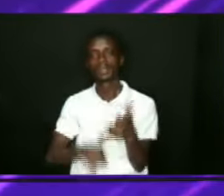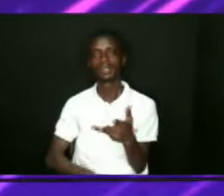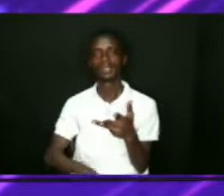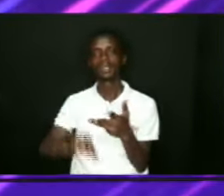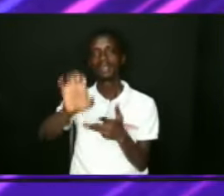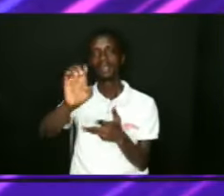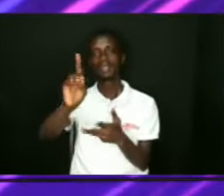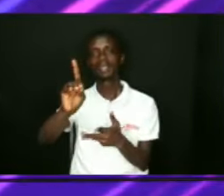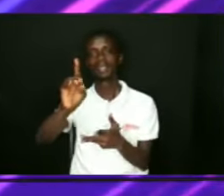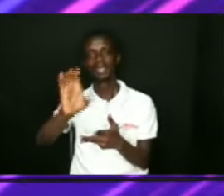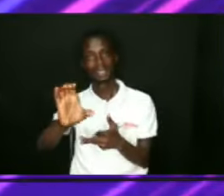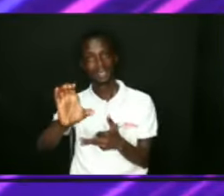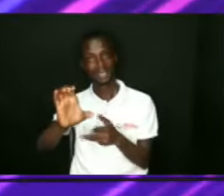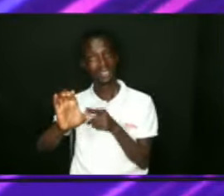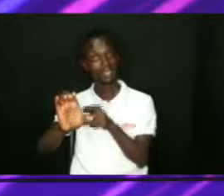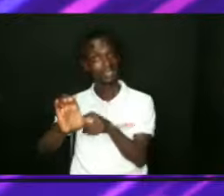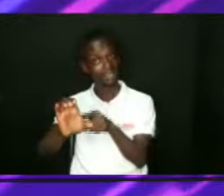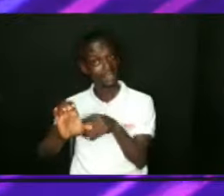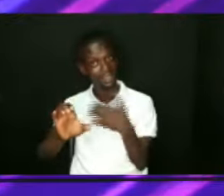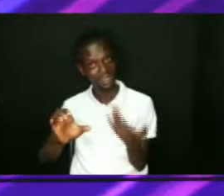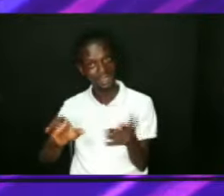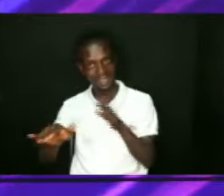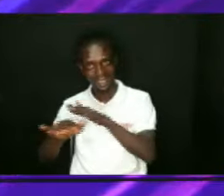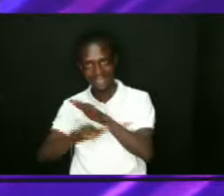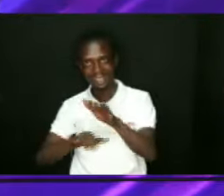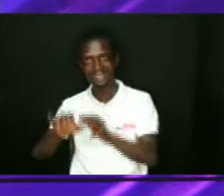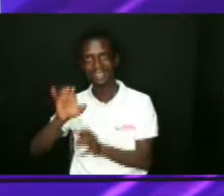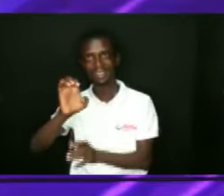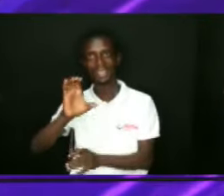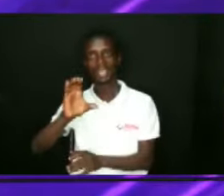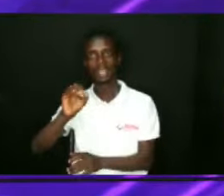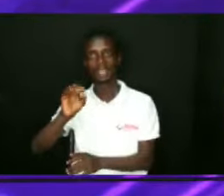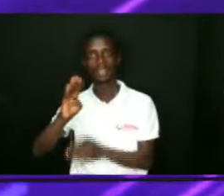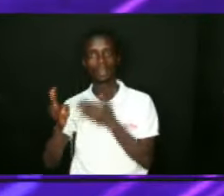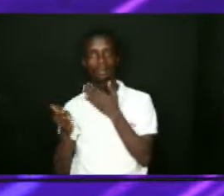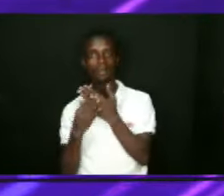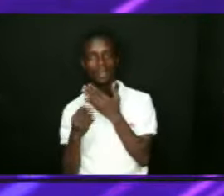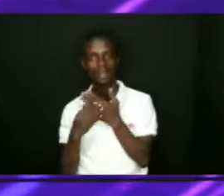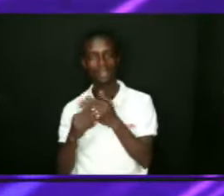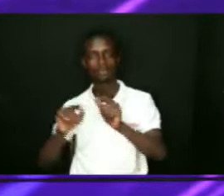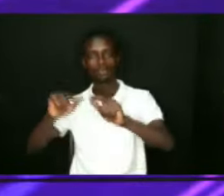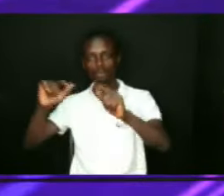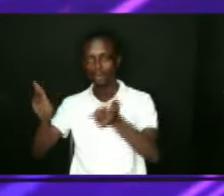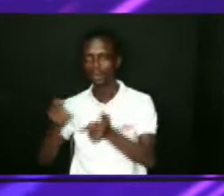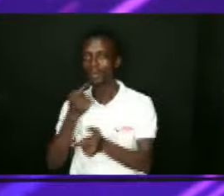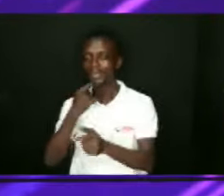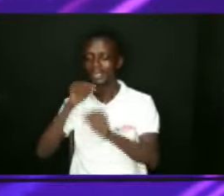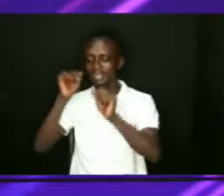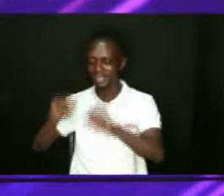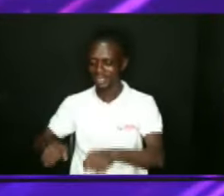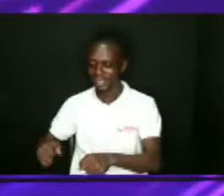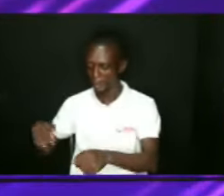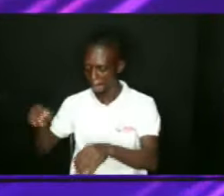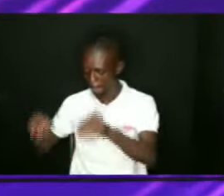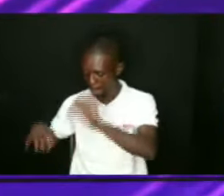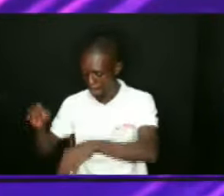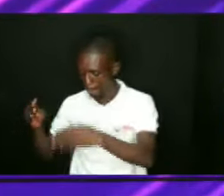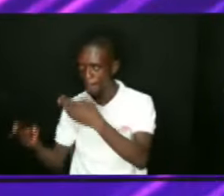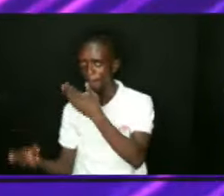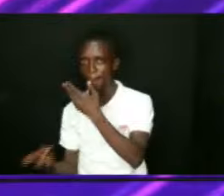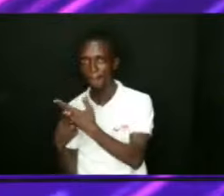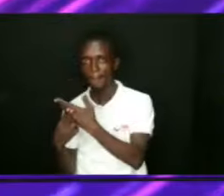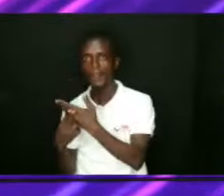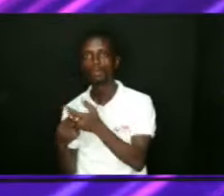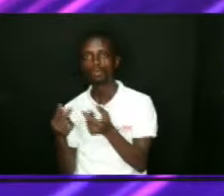EDC is a subsidiary of the Ecobank Group. EDC is saying that you can save, you can invest with them so